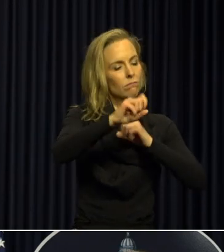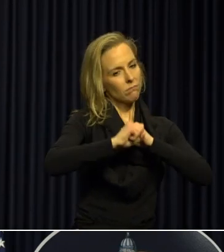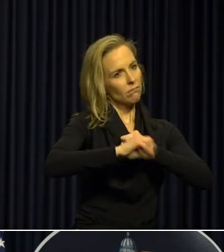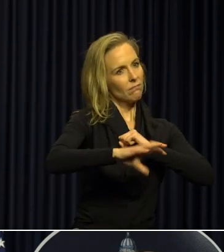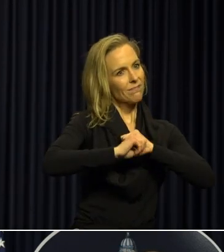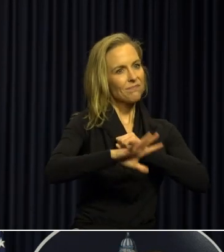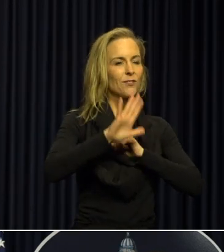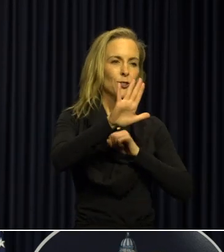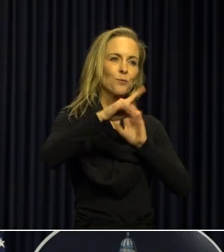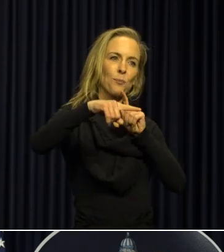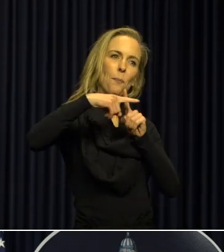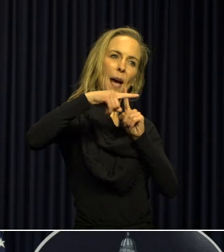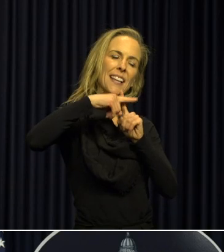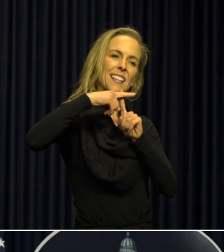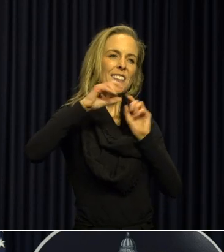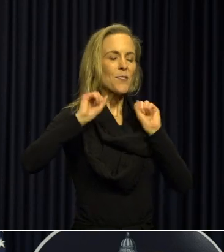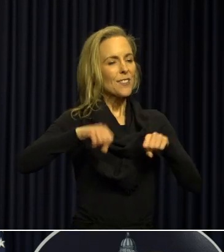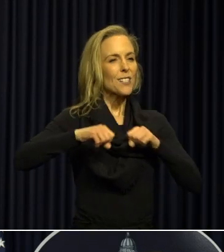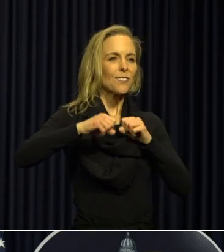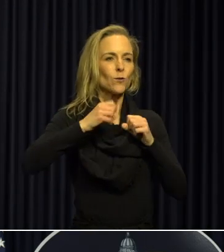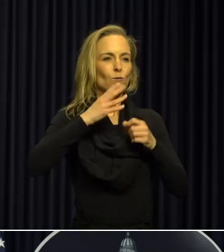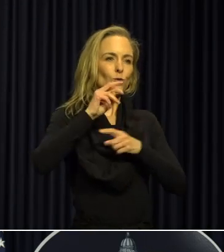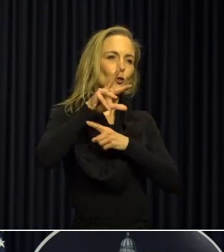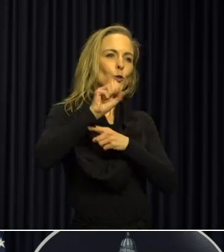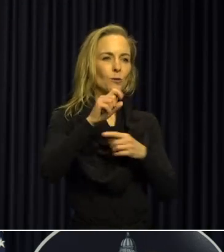here's a little bit of what we've got today.